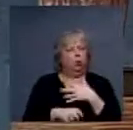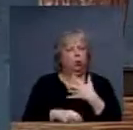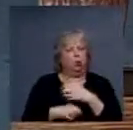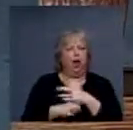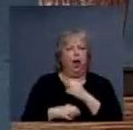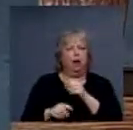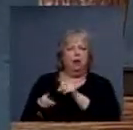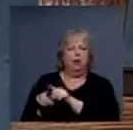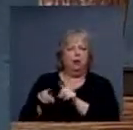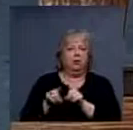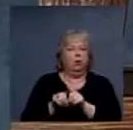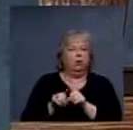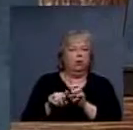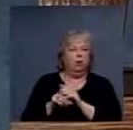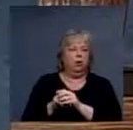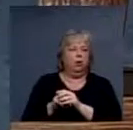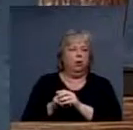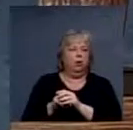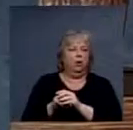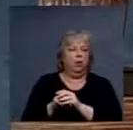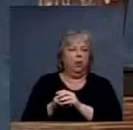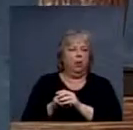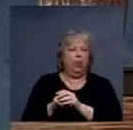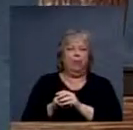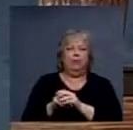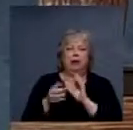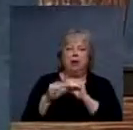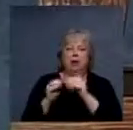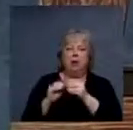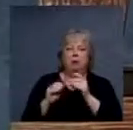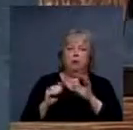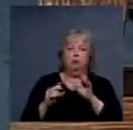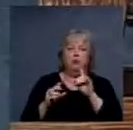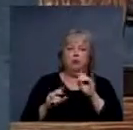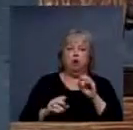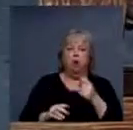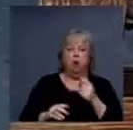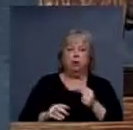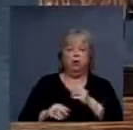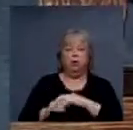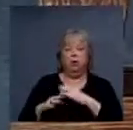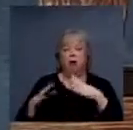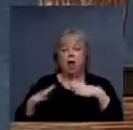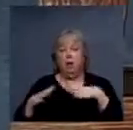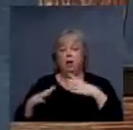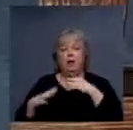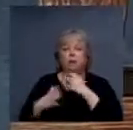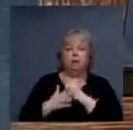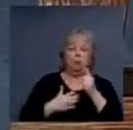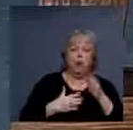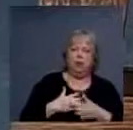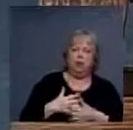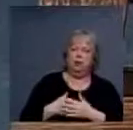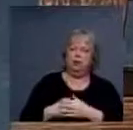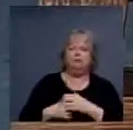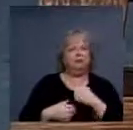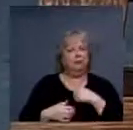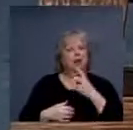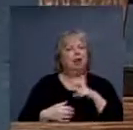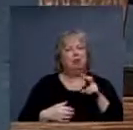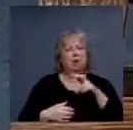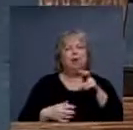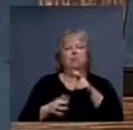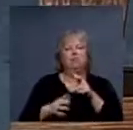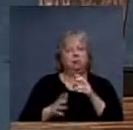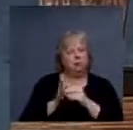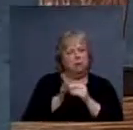the quantity of dogs on weekends and holidays when this is really supposed to be used. And I travel a lot. I've